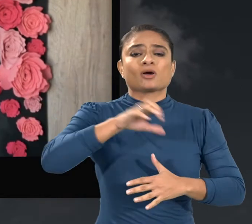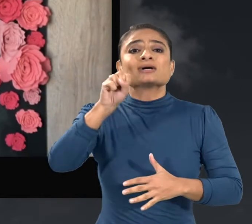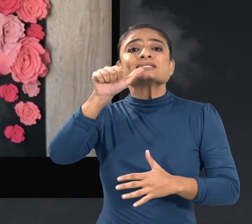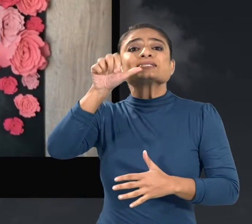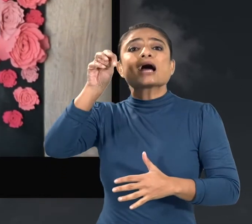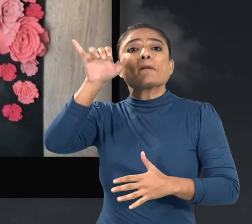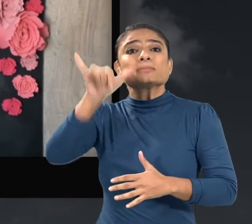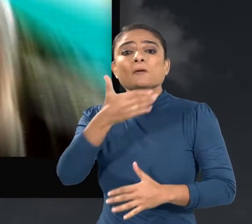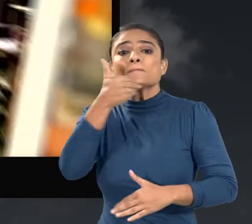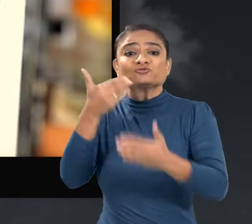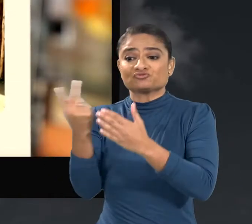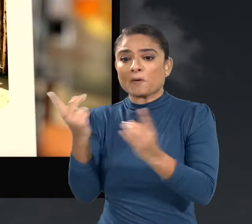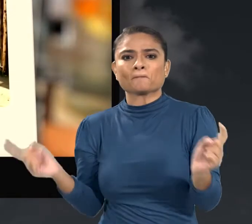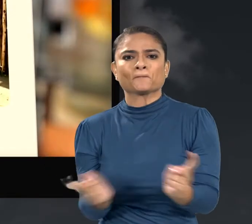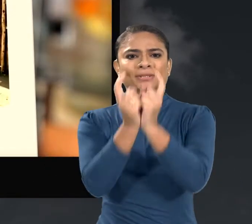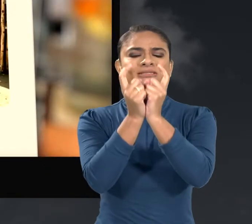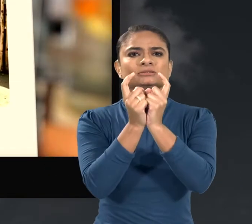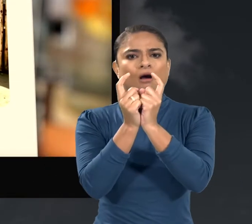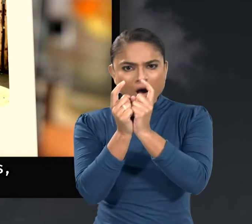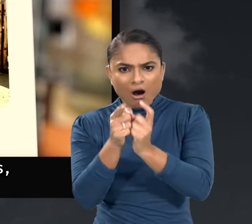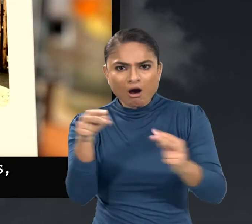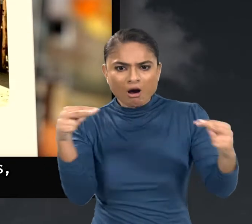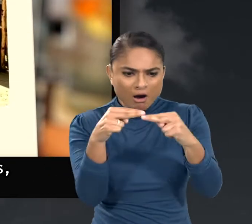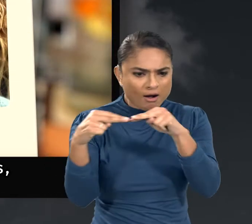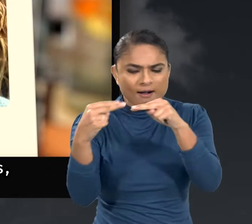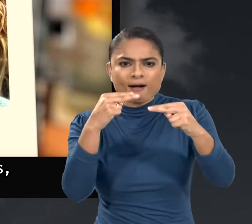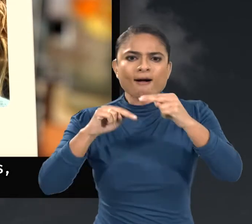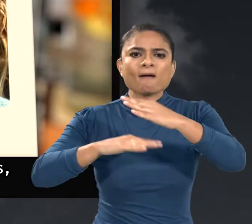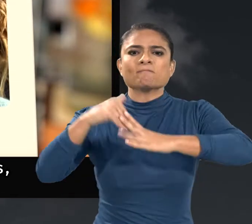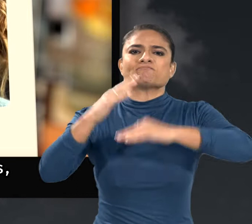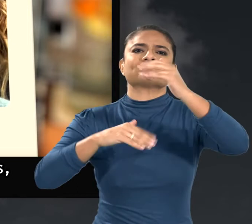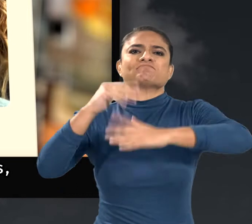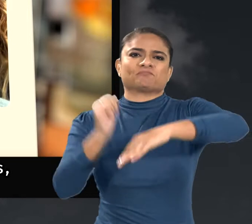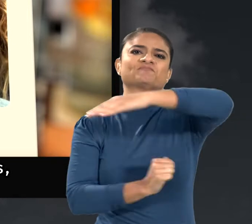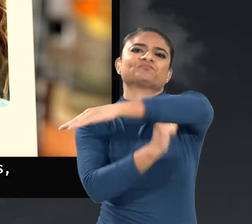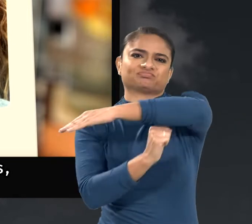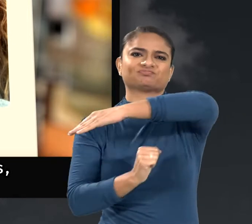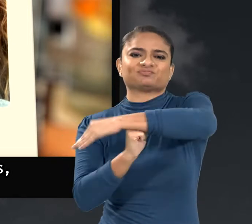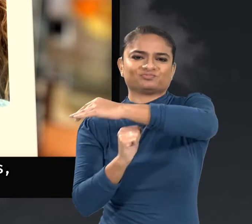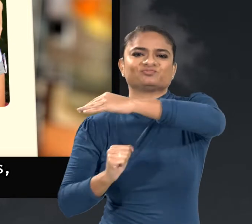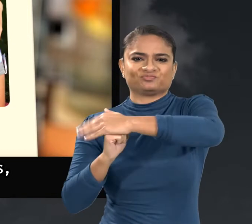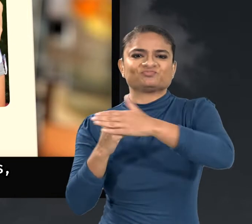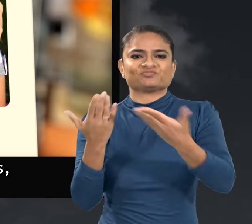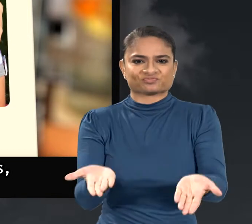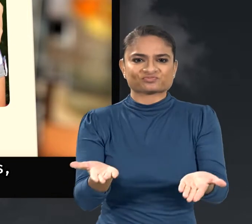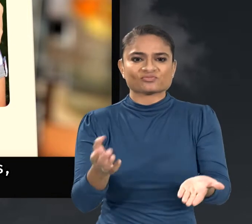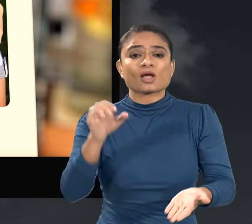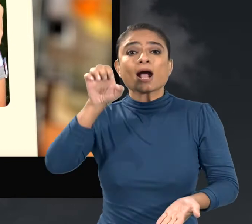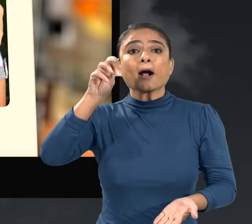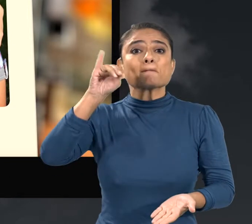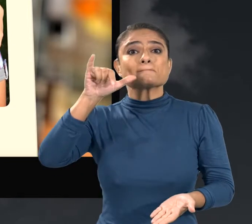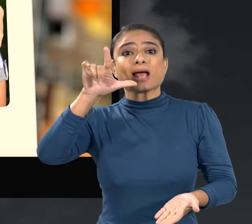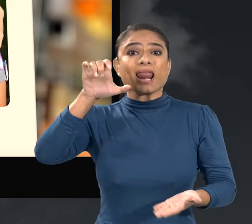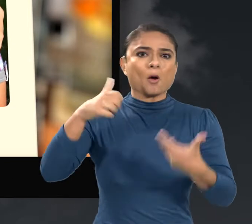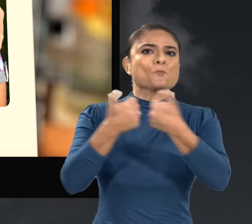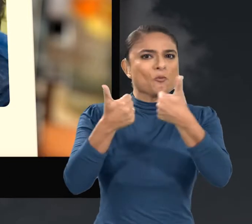friend, Michaela, and her sidekick. And where building of this, she